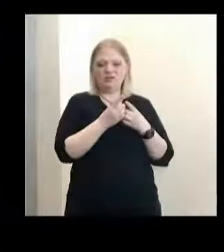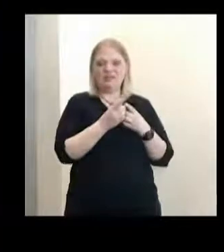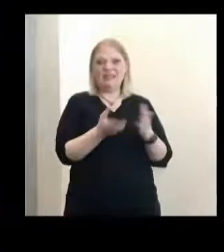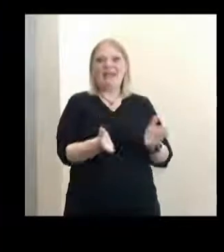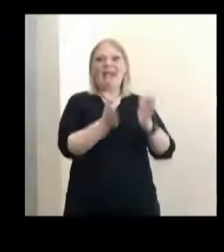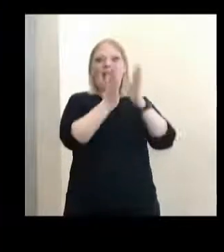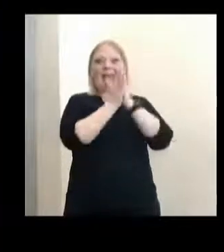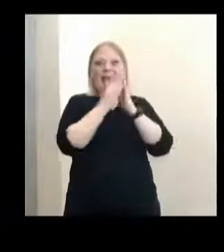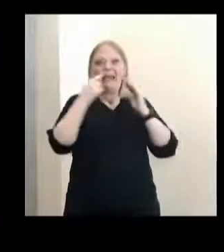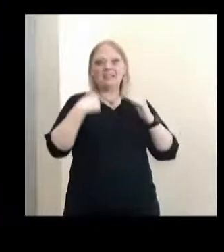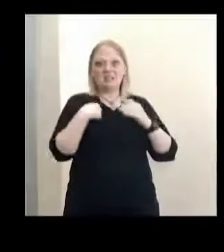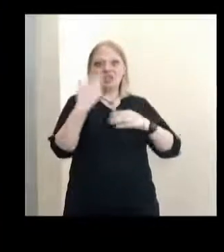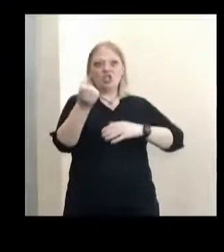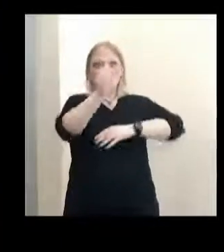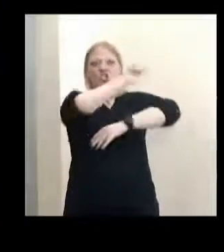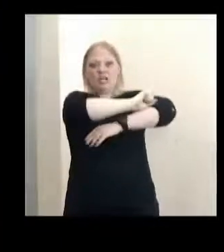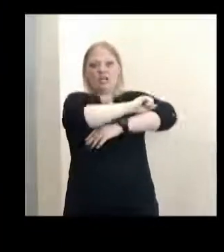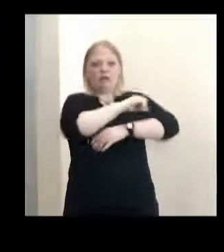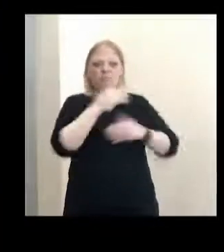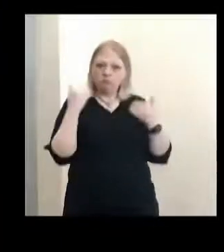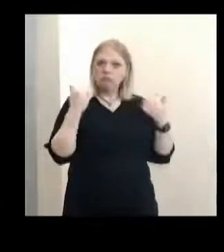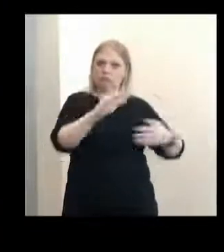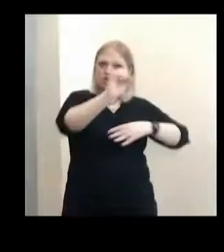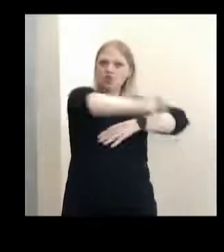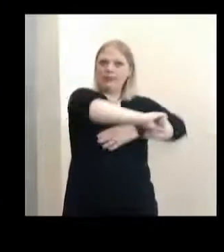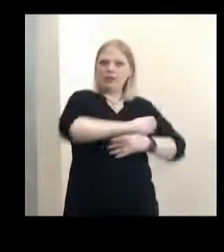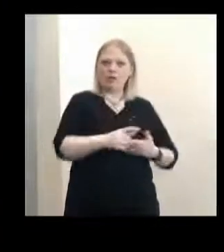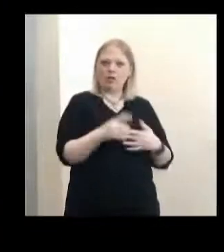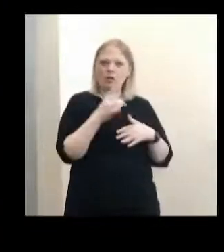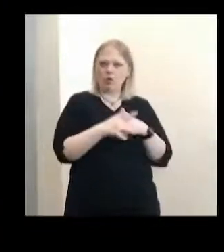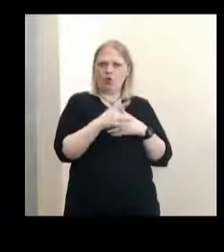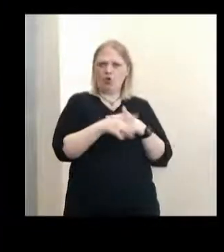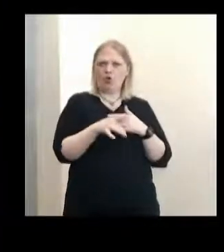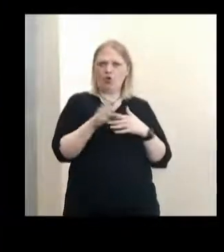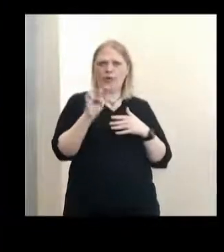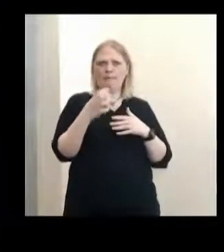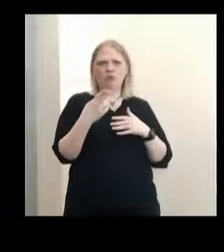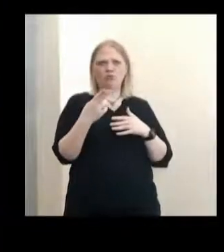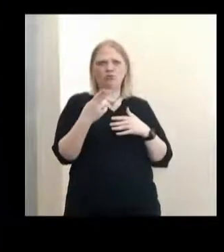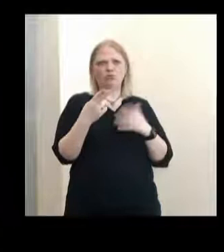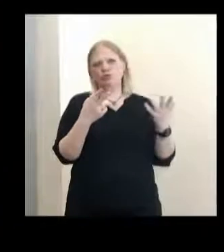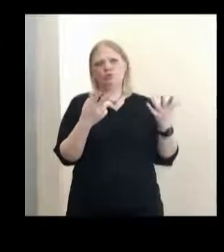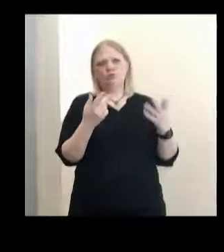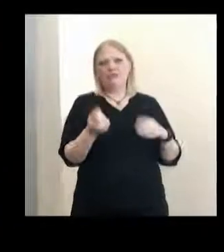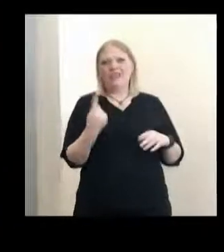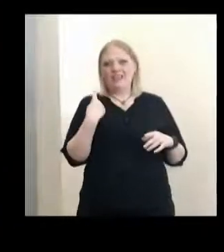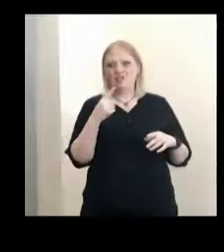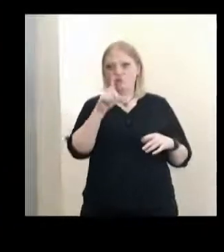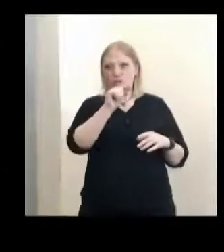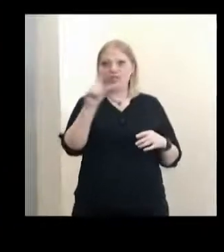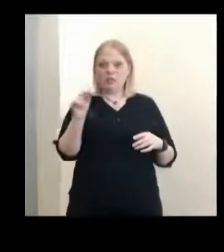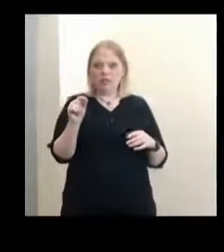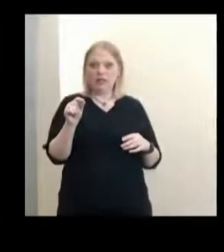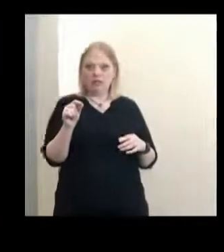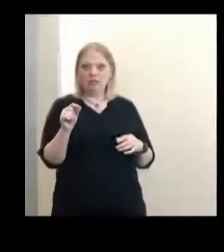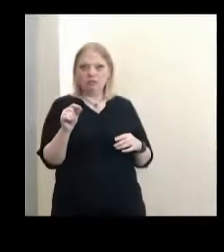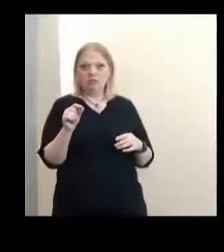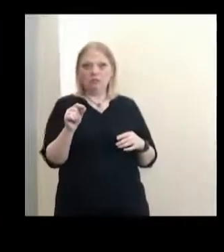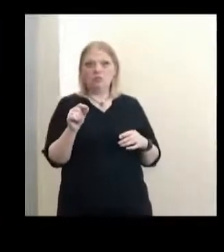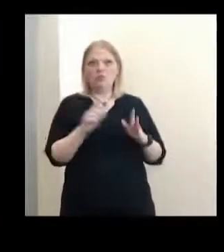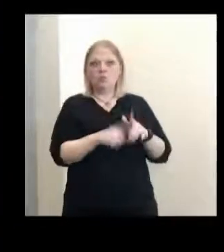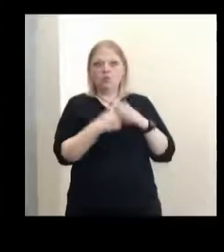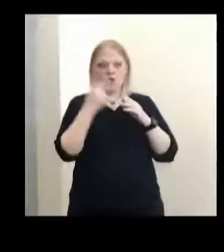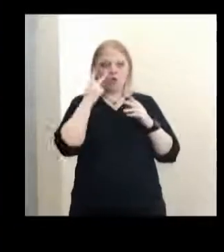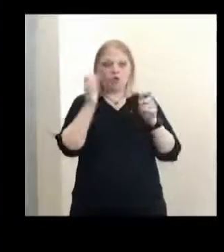them down, we shut them down in early March or later March of 2020 when we started to see the explosion